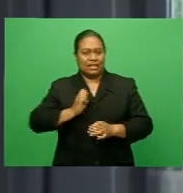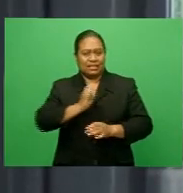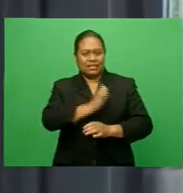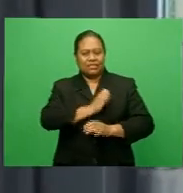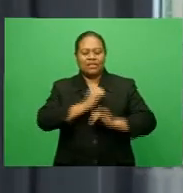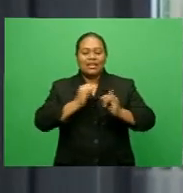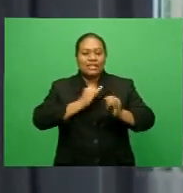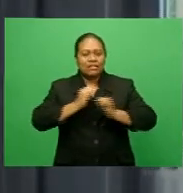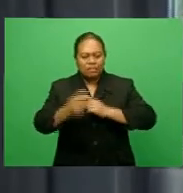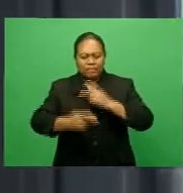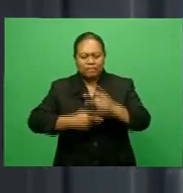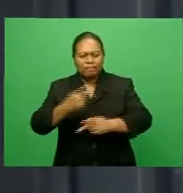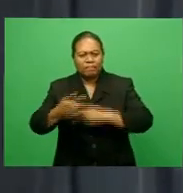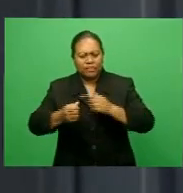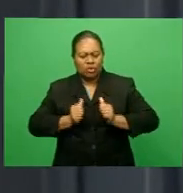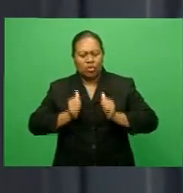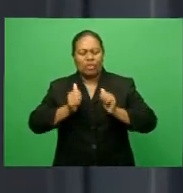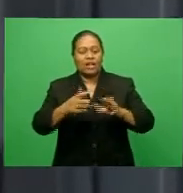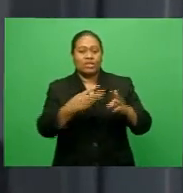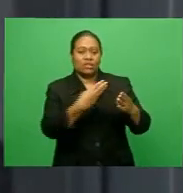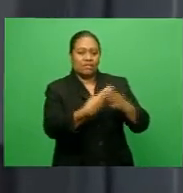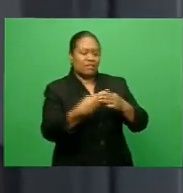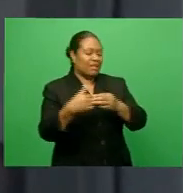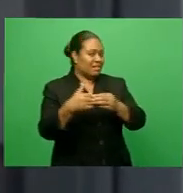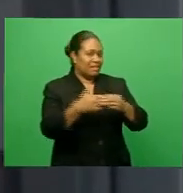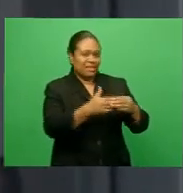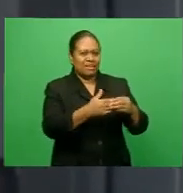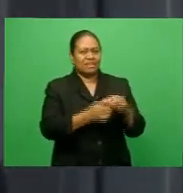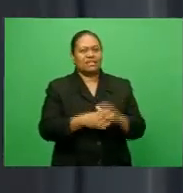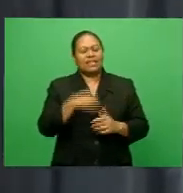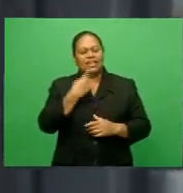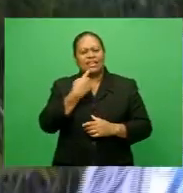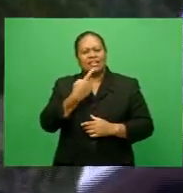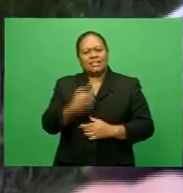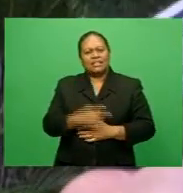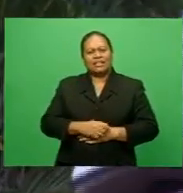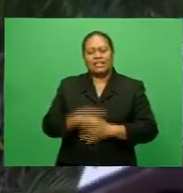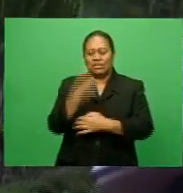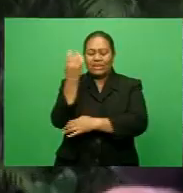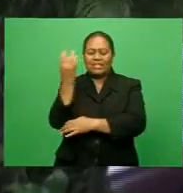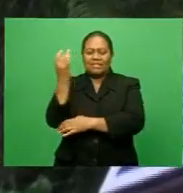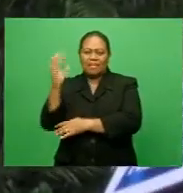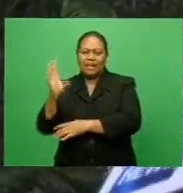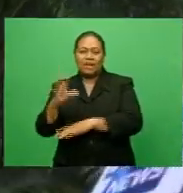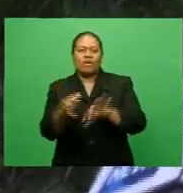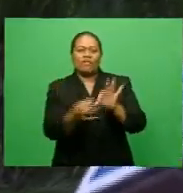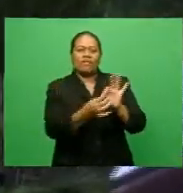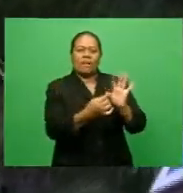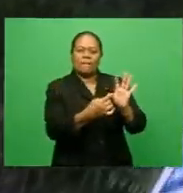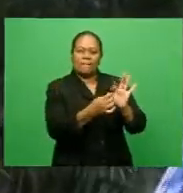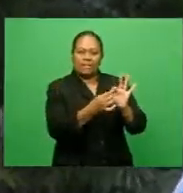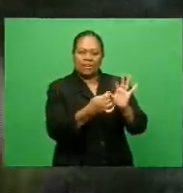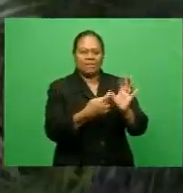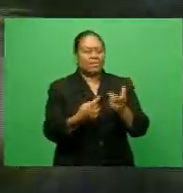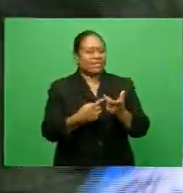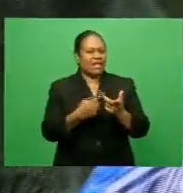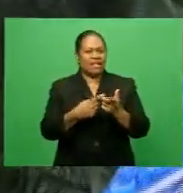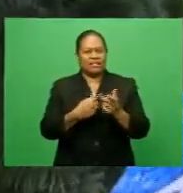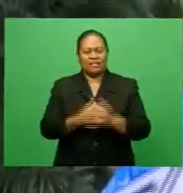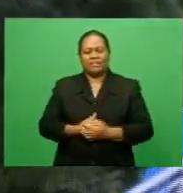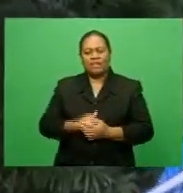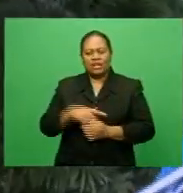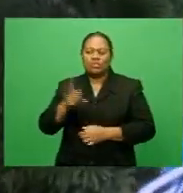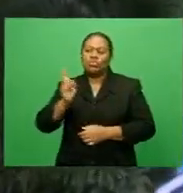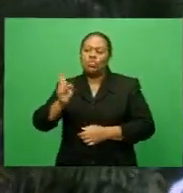interview process complete and Sodelpa leaders appointed, the integrity and independence of Dr. Mbamba and the panel continue to be called